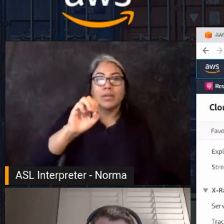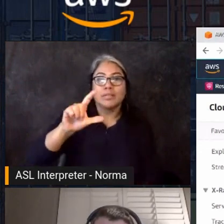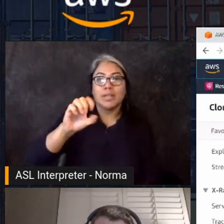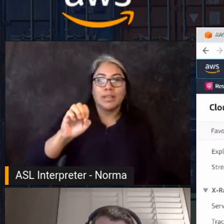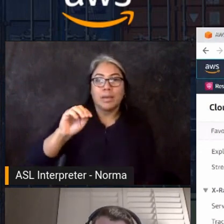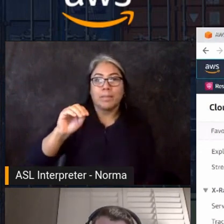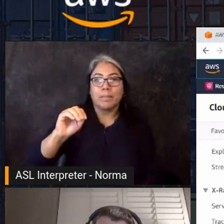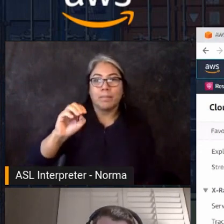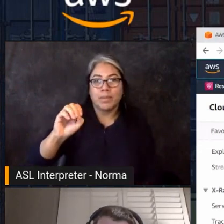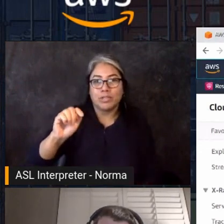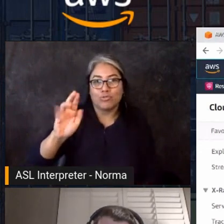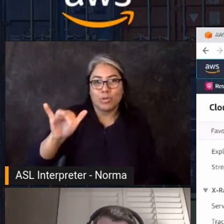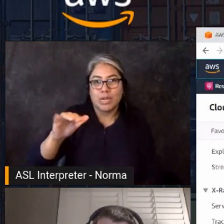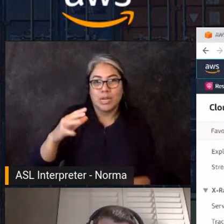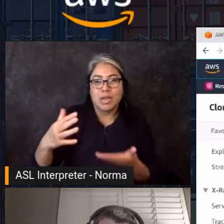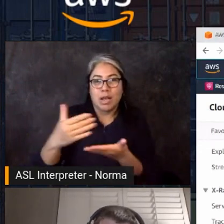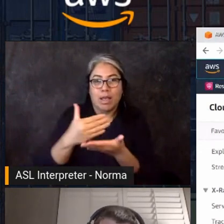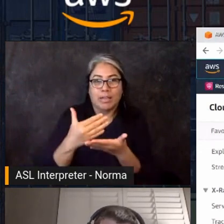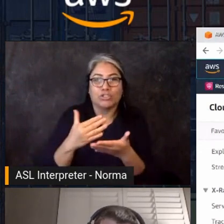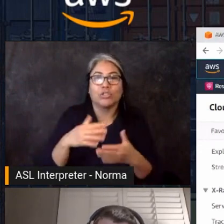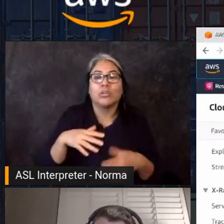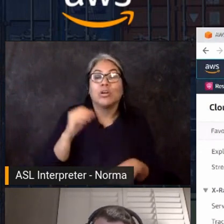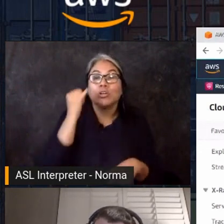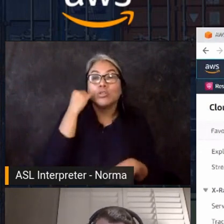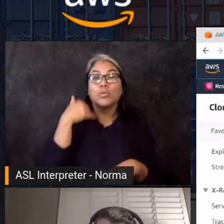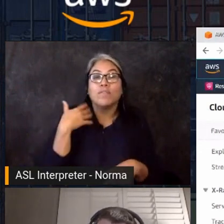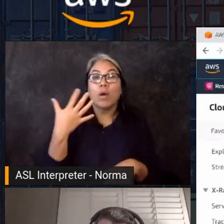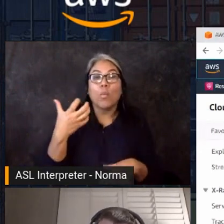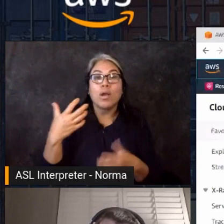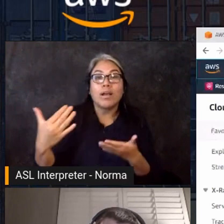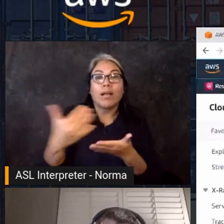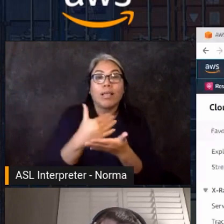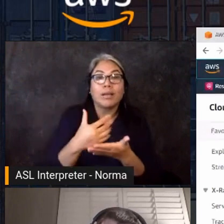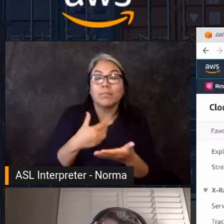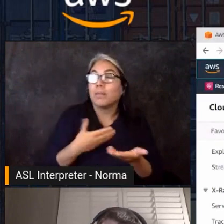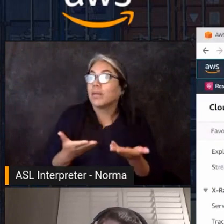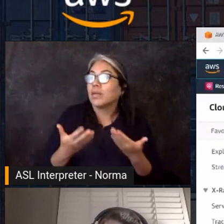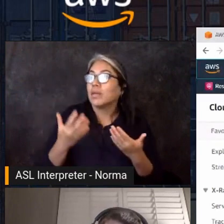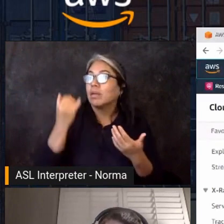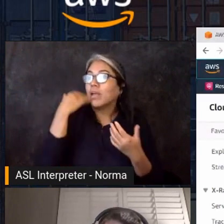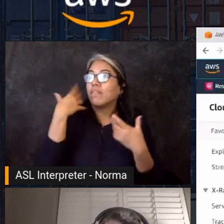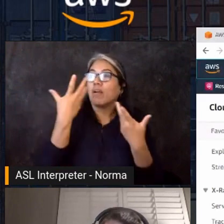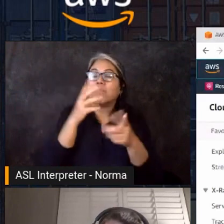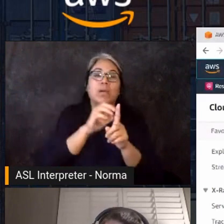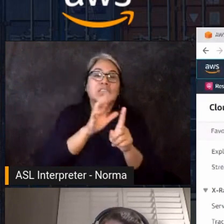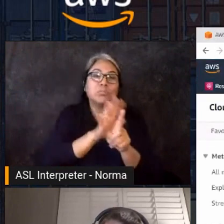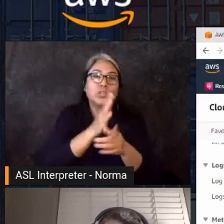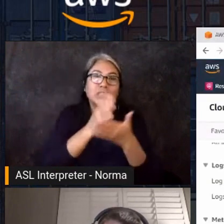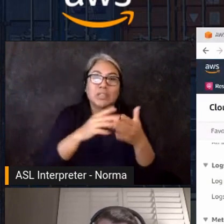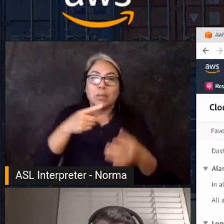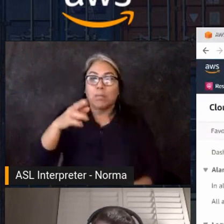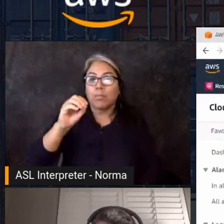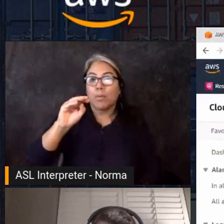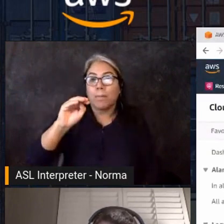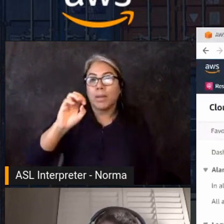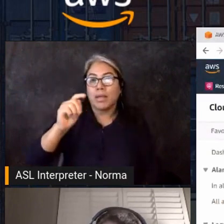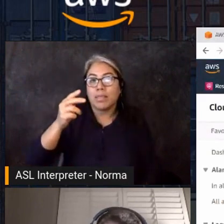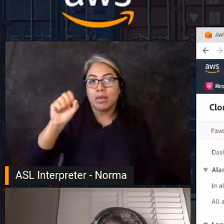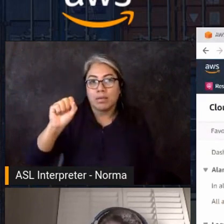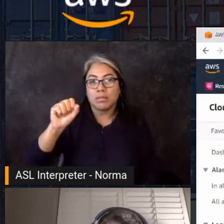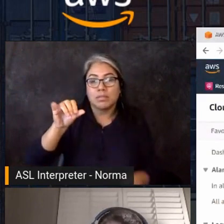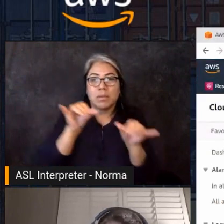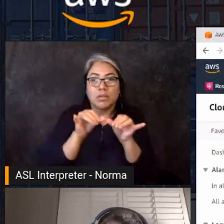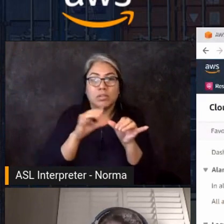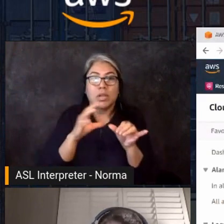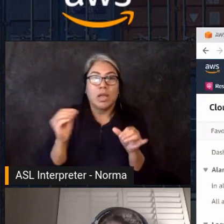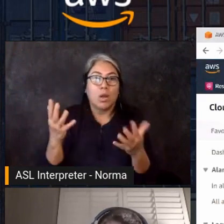let's say if I just want to collect, maybe I'm exposing some Prometheus metrics and I want to collect those. You can do that with container